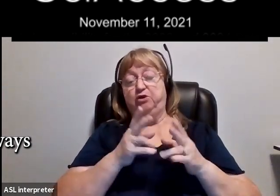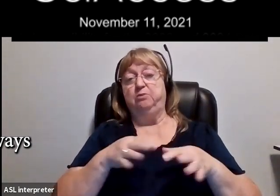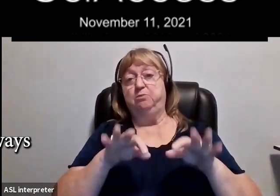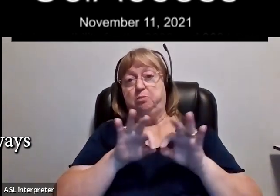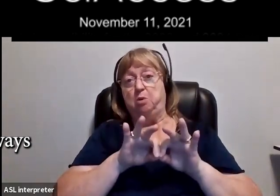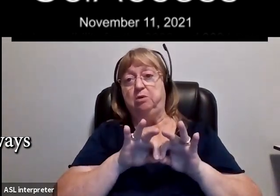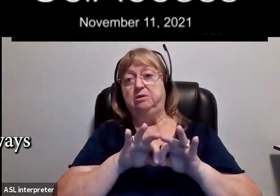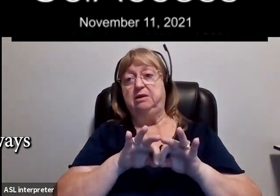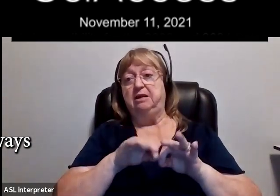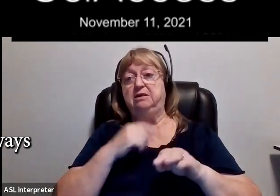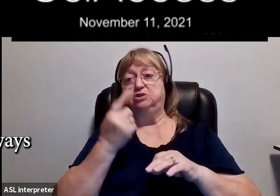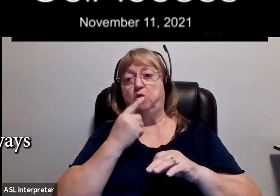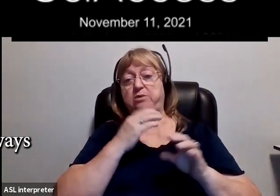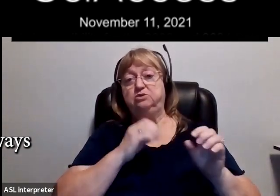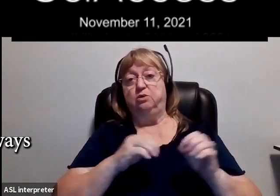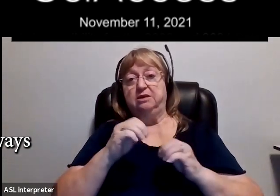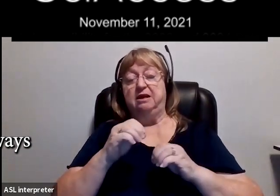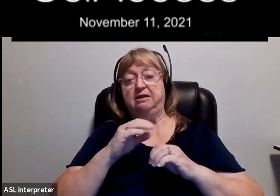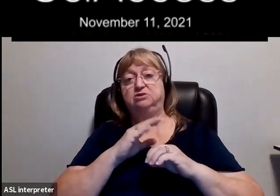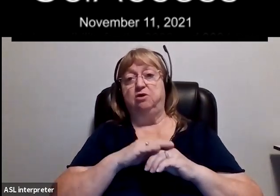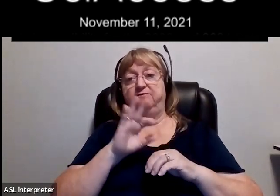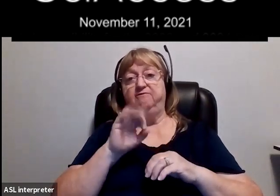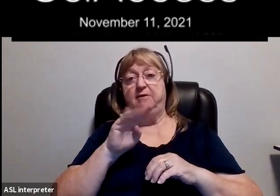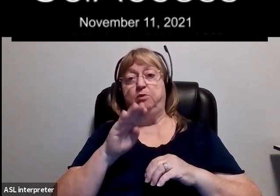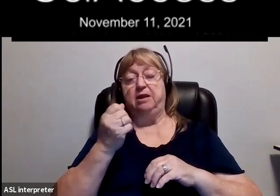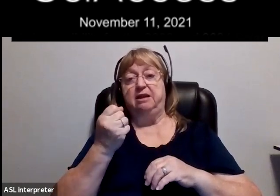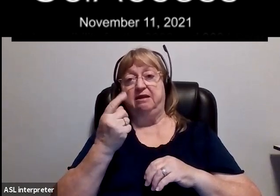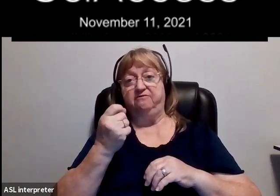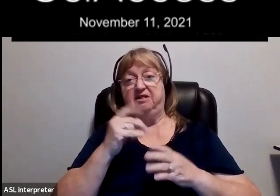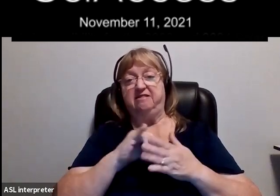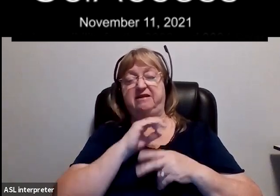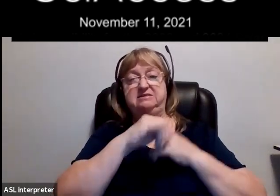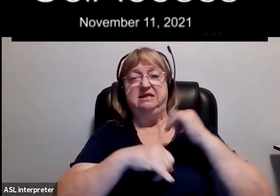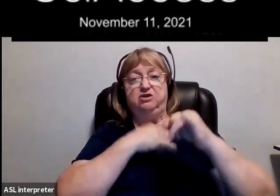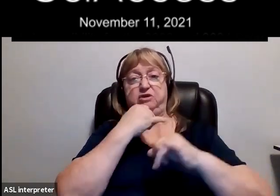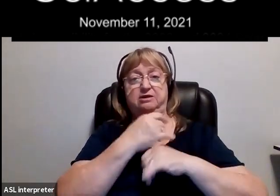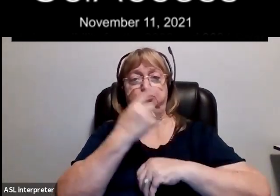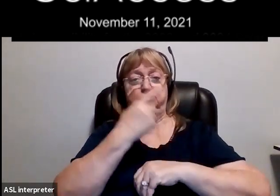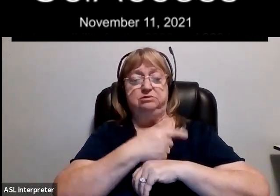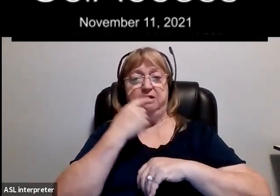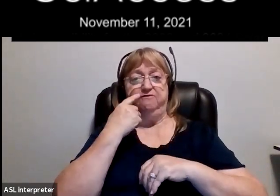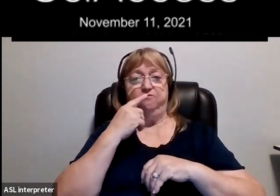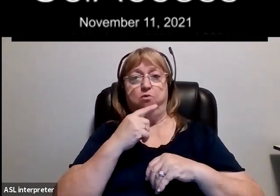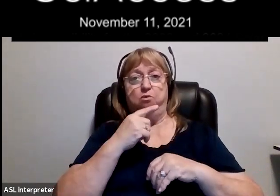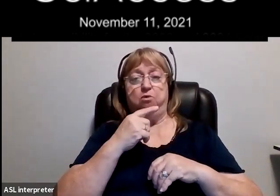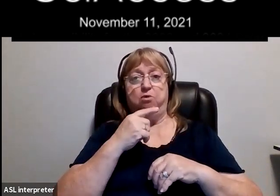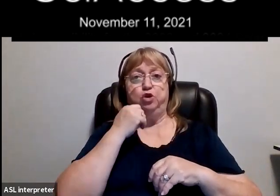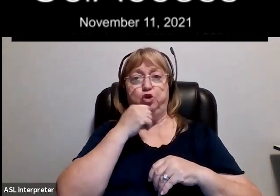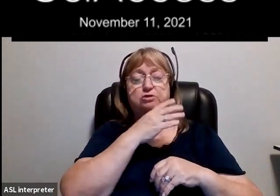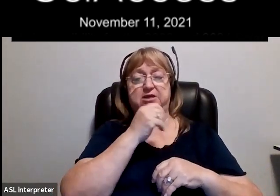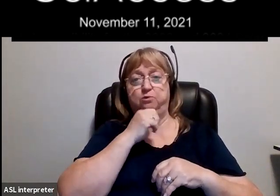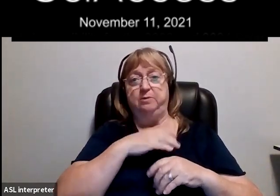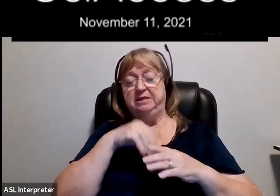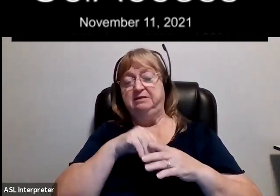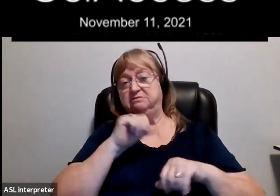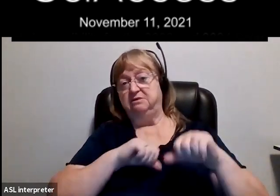and it's always organized on the 11th of February, which is the International Day for Girls and Women in